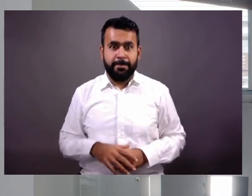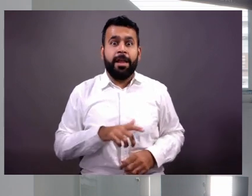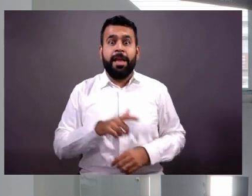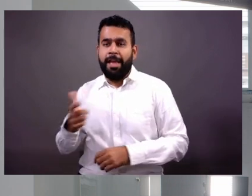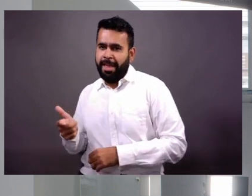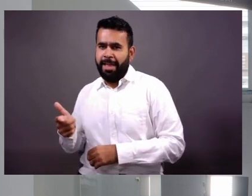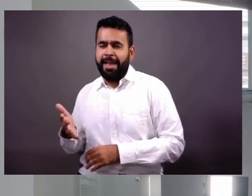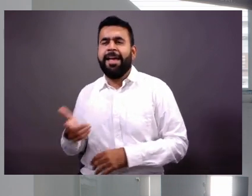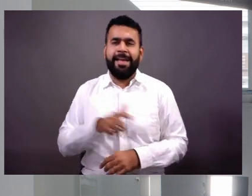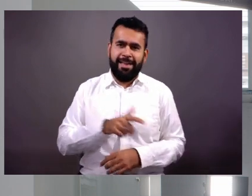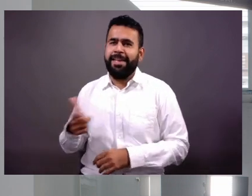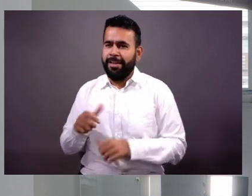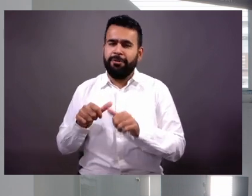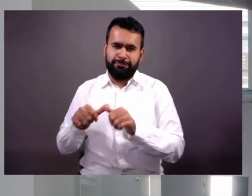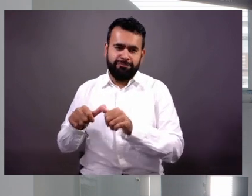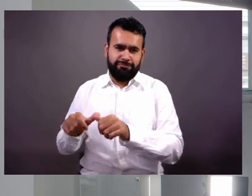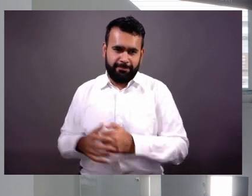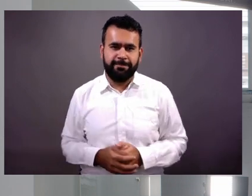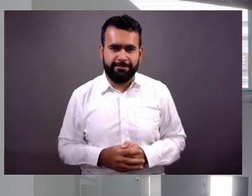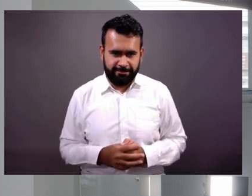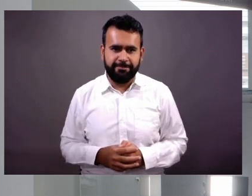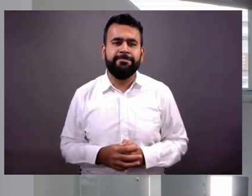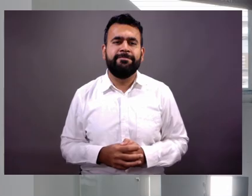Five, 6, 7, 8.